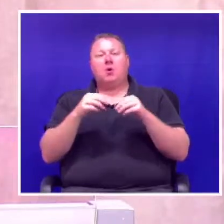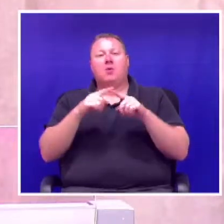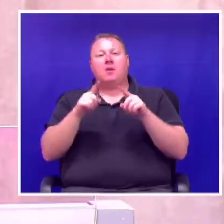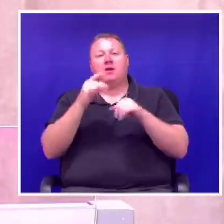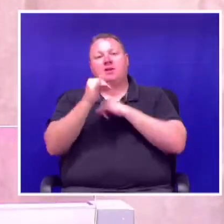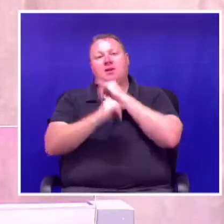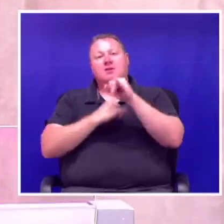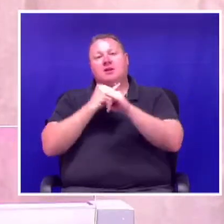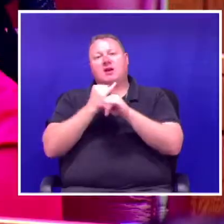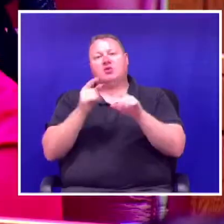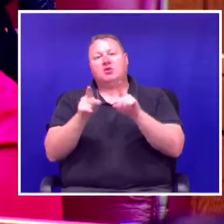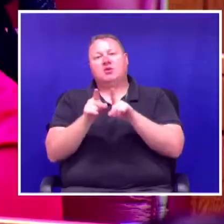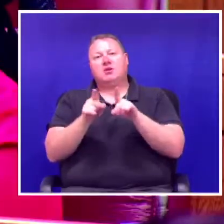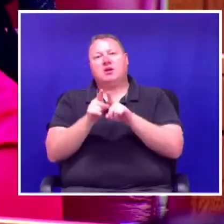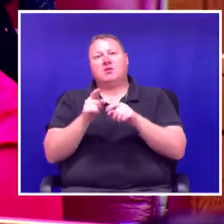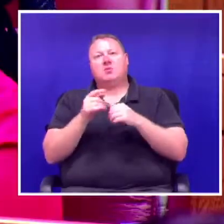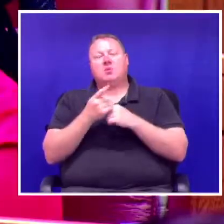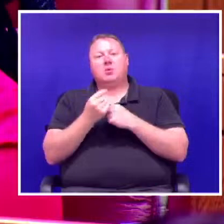international markets.